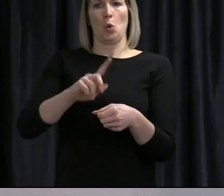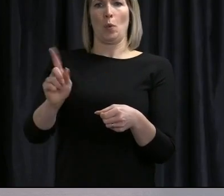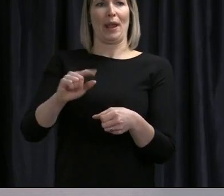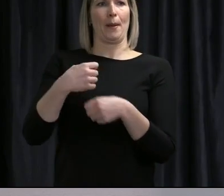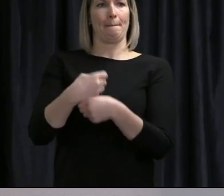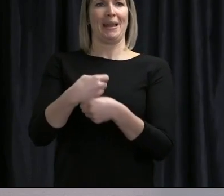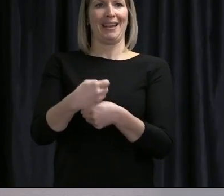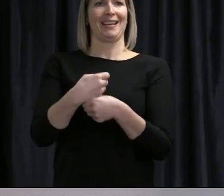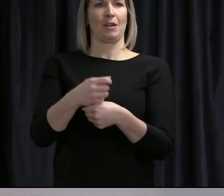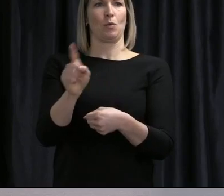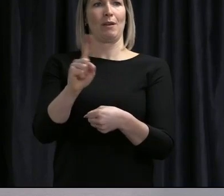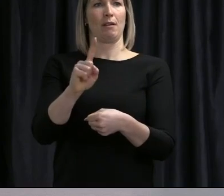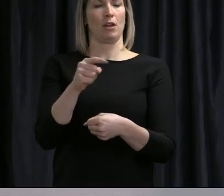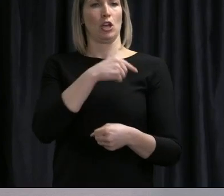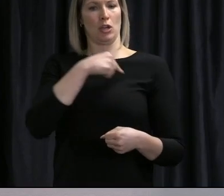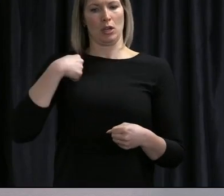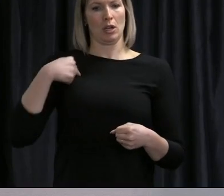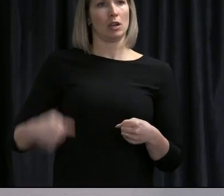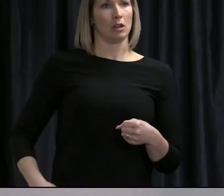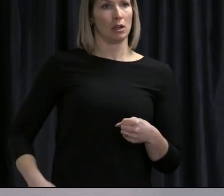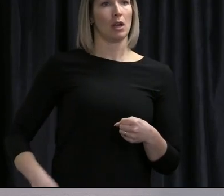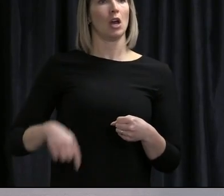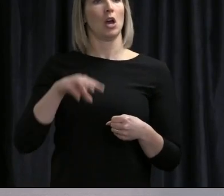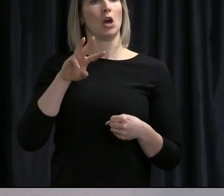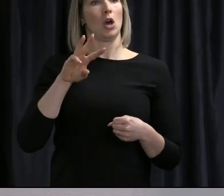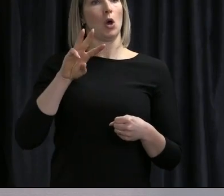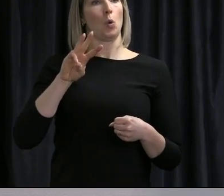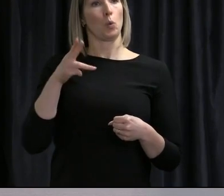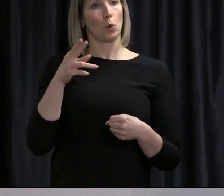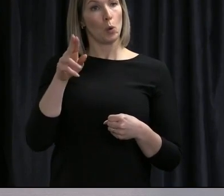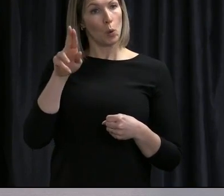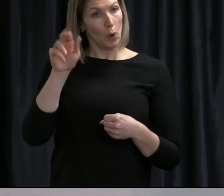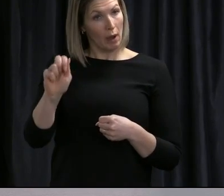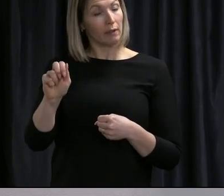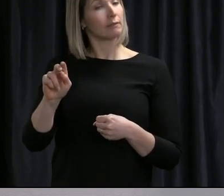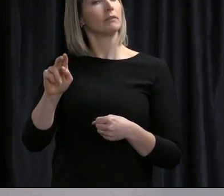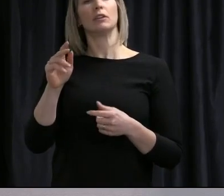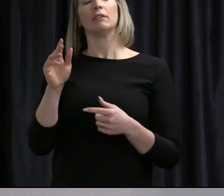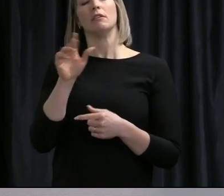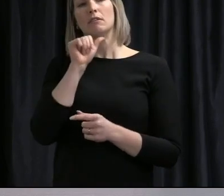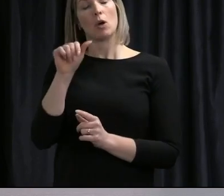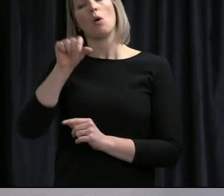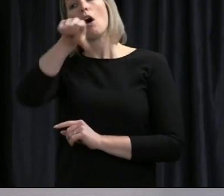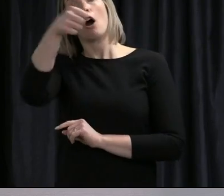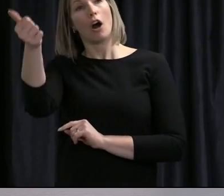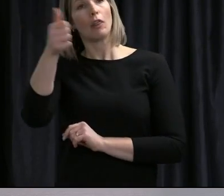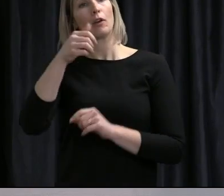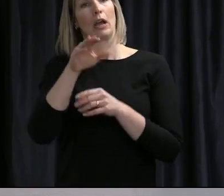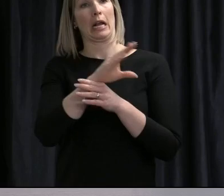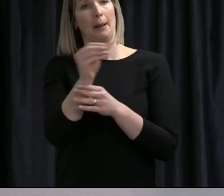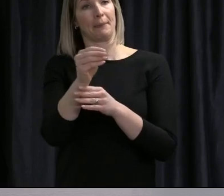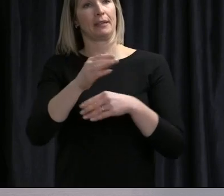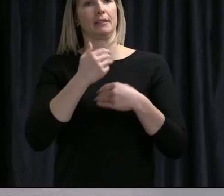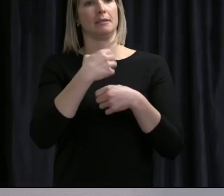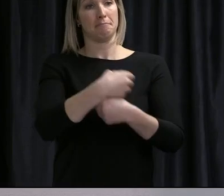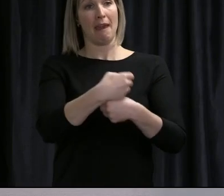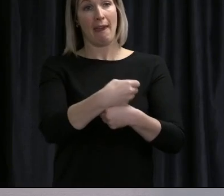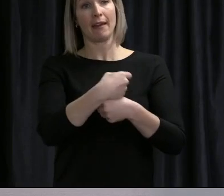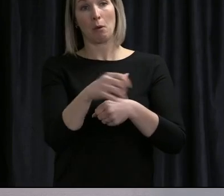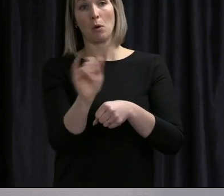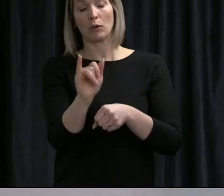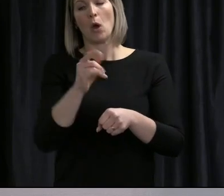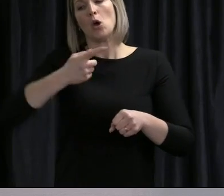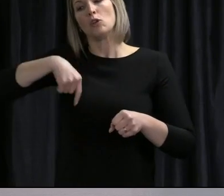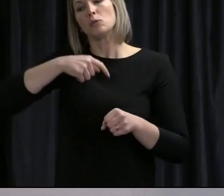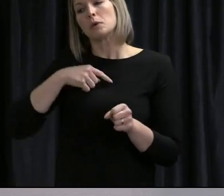is not just China, it's actually Wuhan and Hubei province. There are alternatives being explored. We have